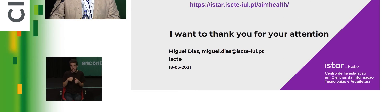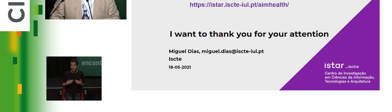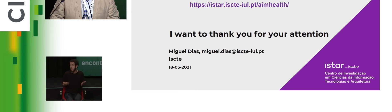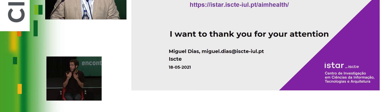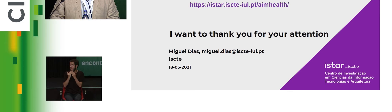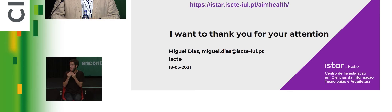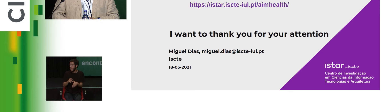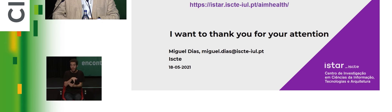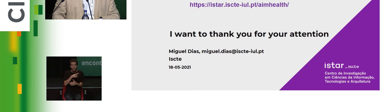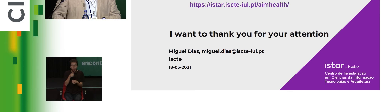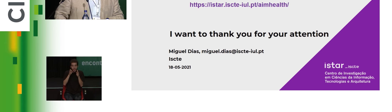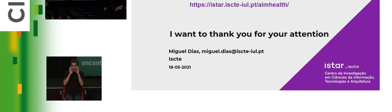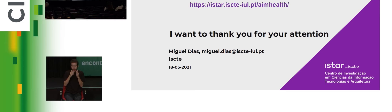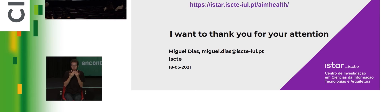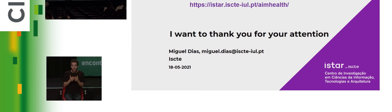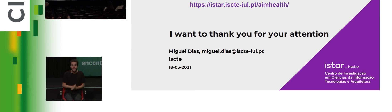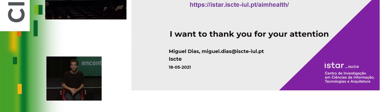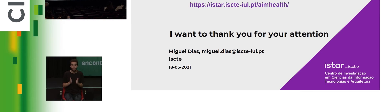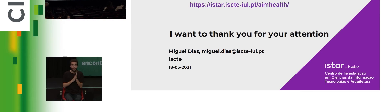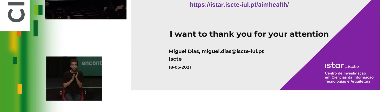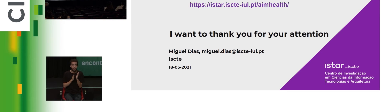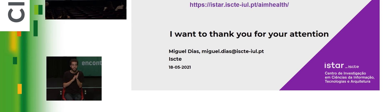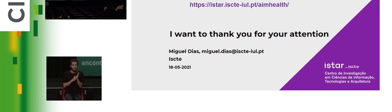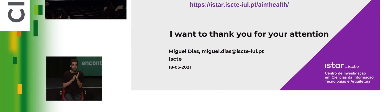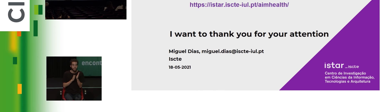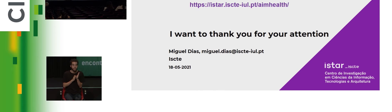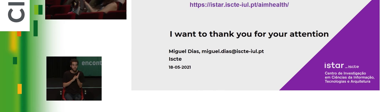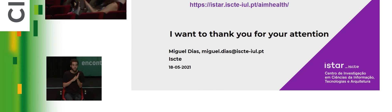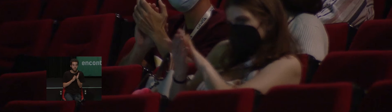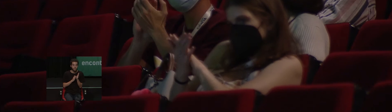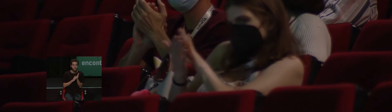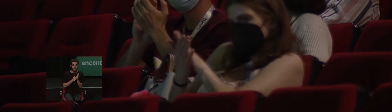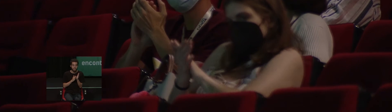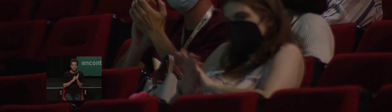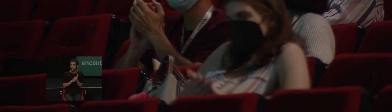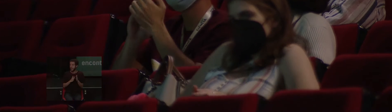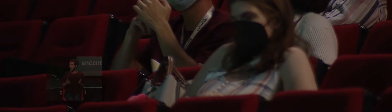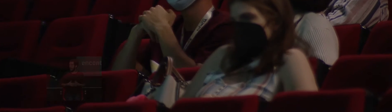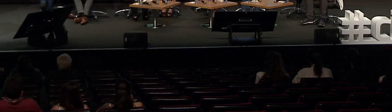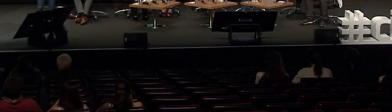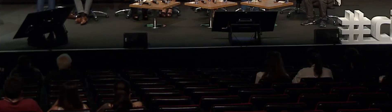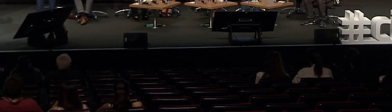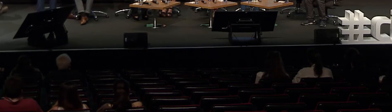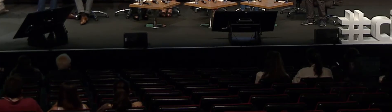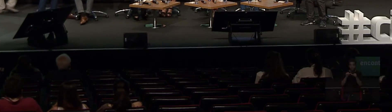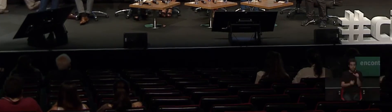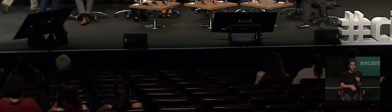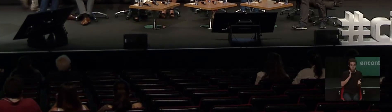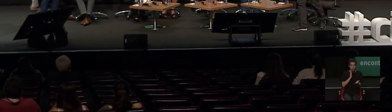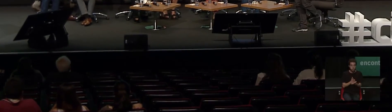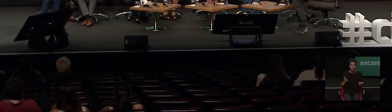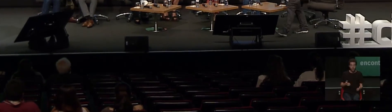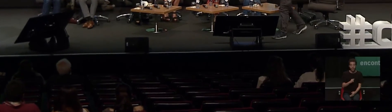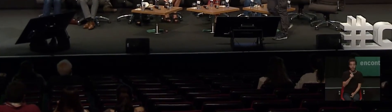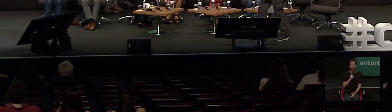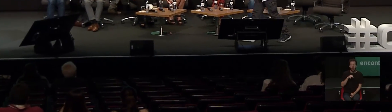obrigado pela vossa atenção. accepted as a whole. Thank you very much for your attention. Vamos passar então à última comunicação. Let's now